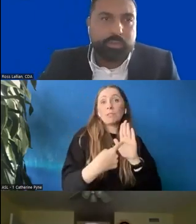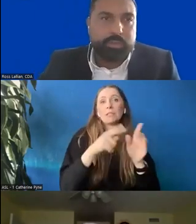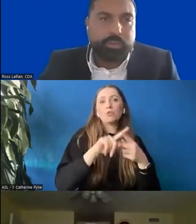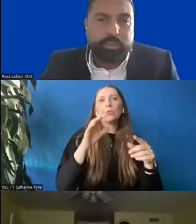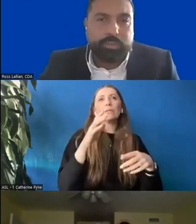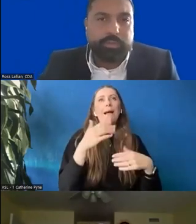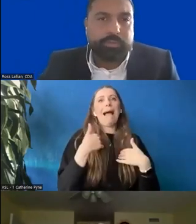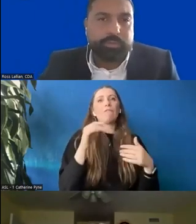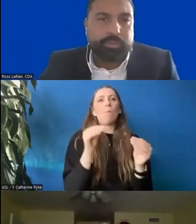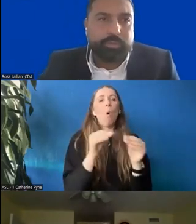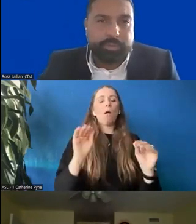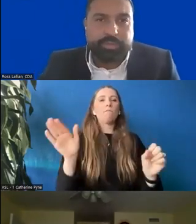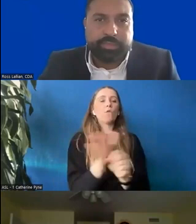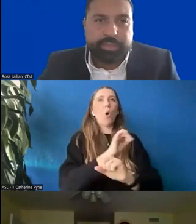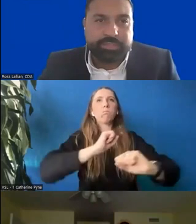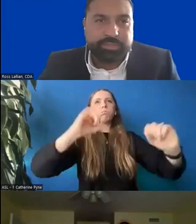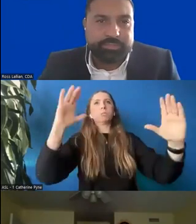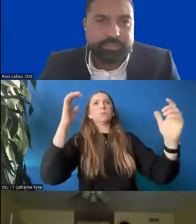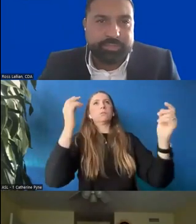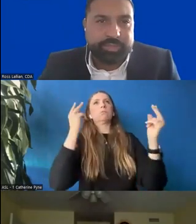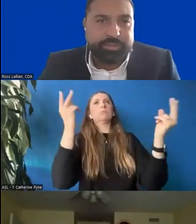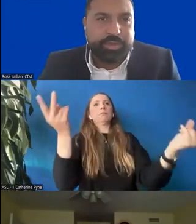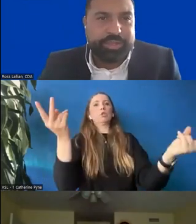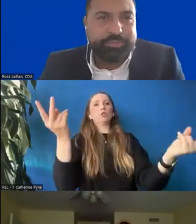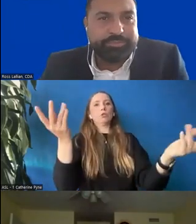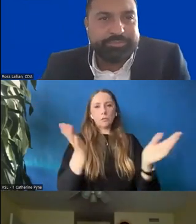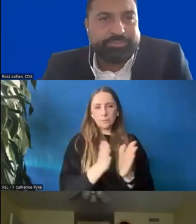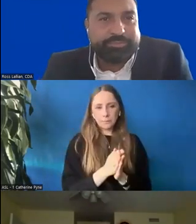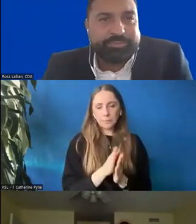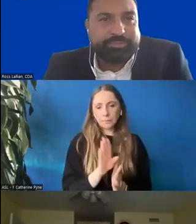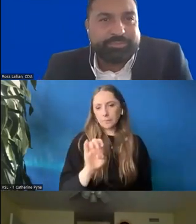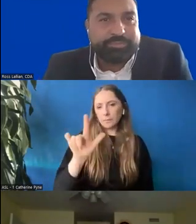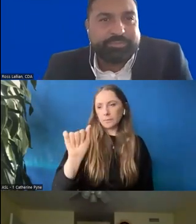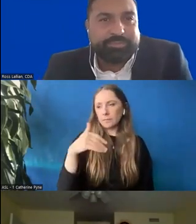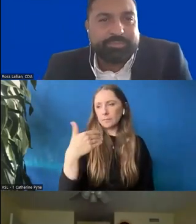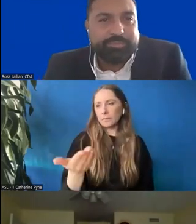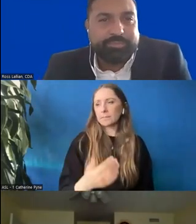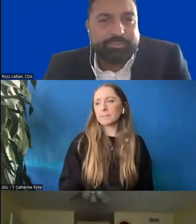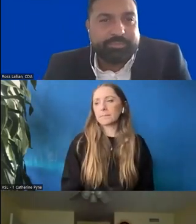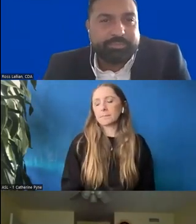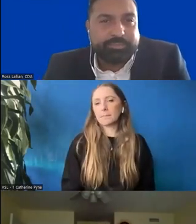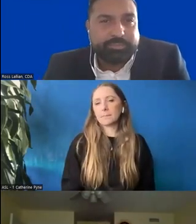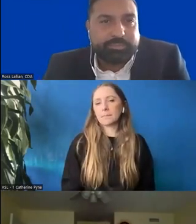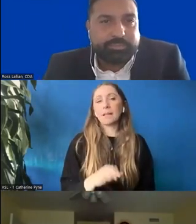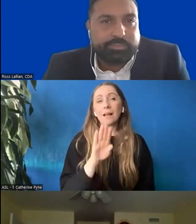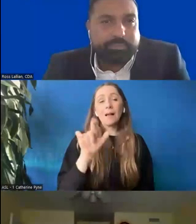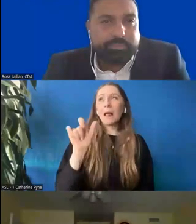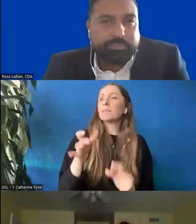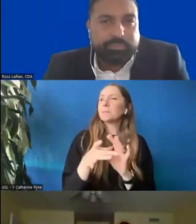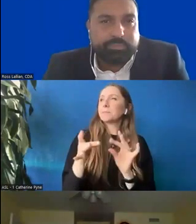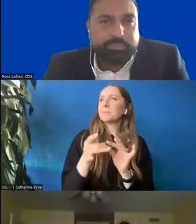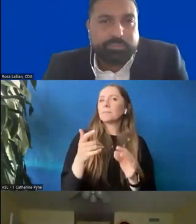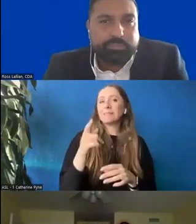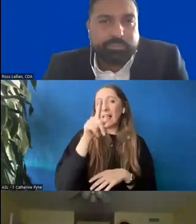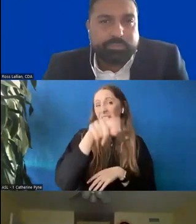picture. Good thought. Thanks. Go ahead, Bella. Yeah, and so these sort